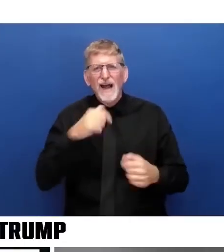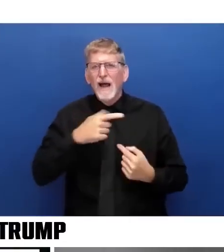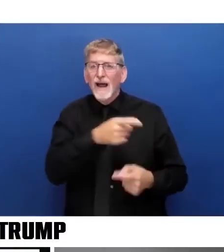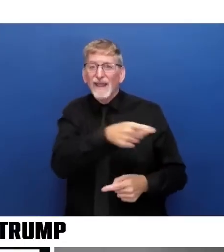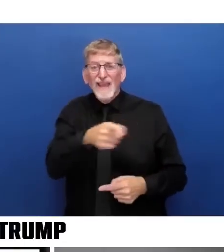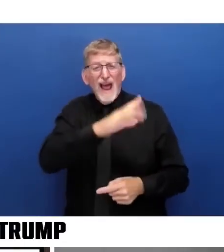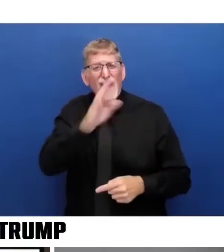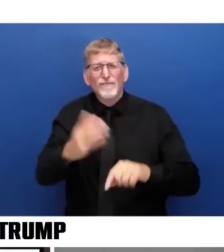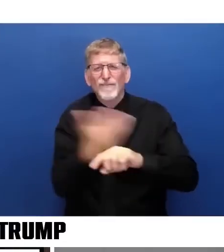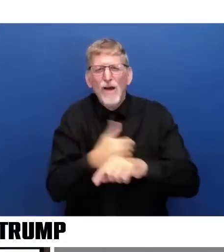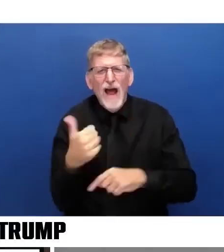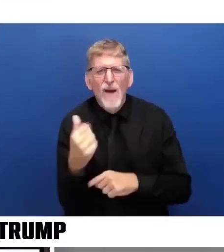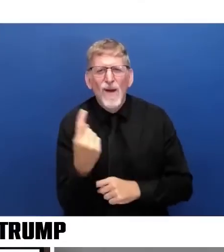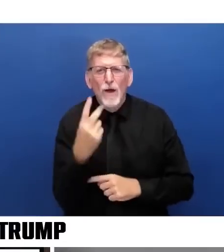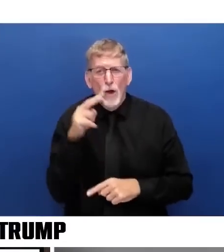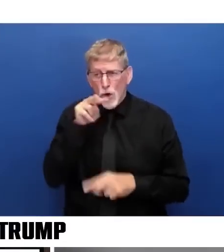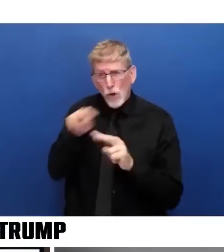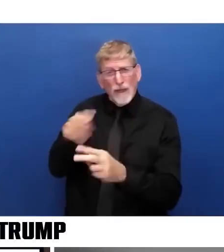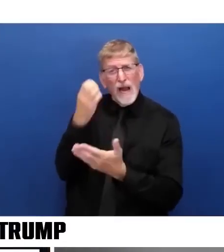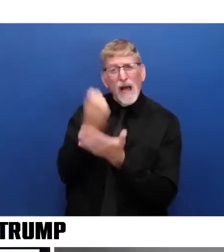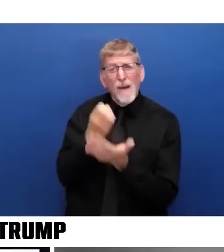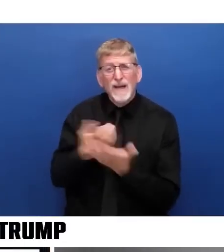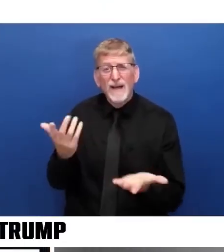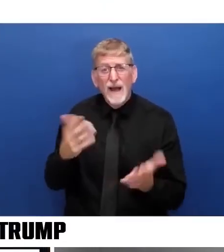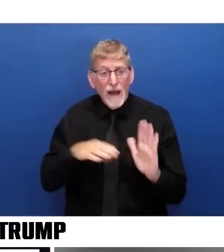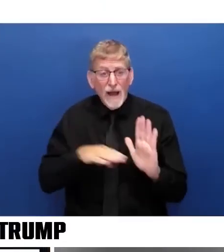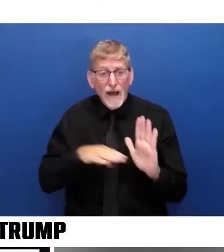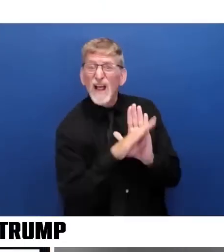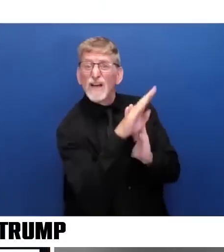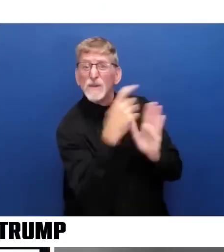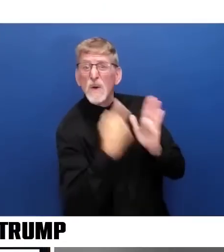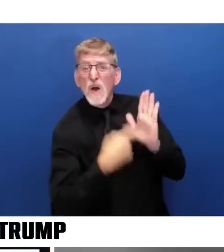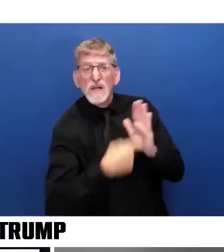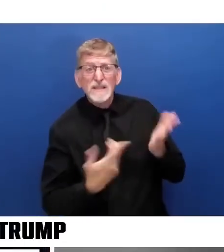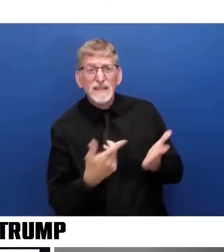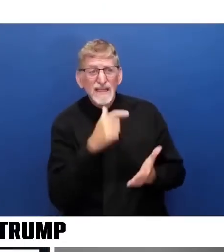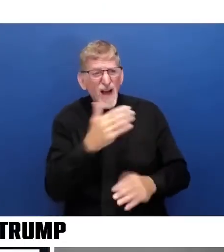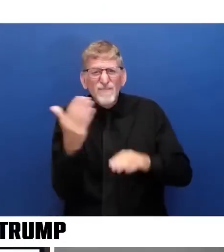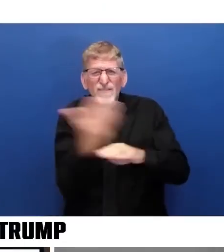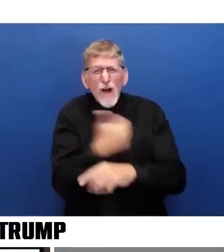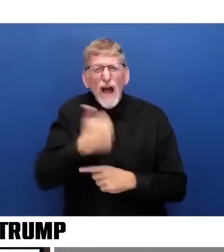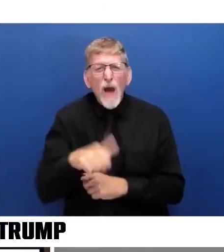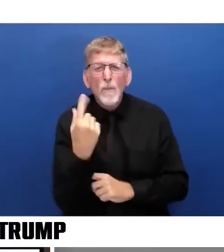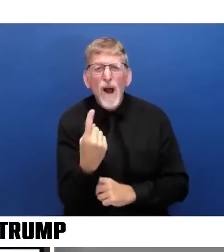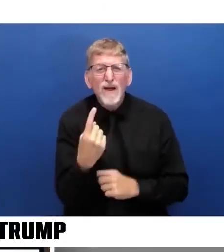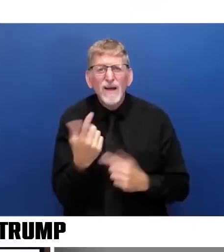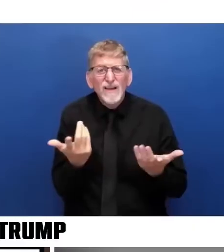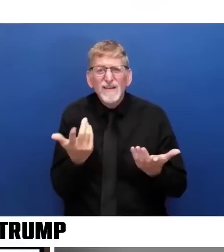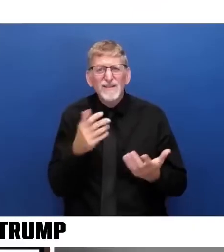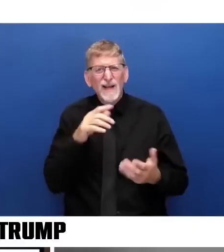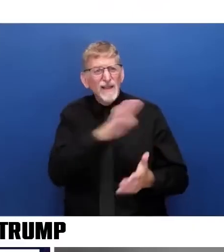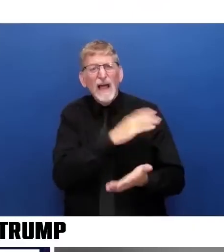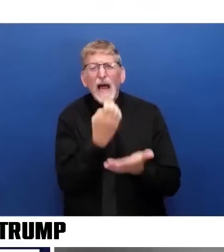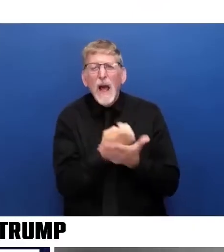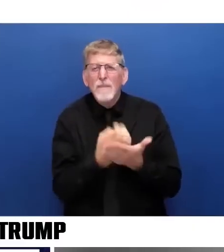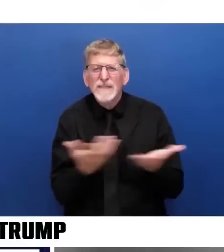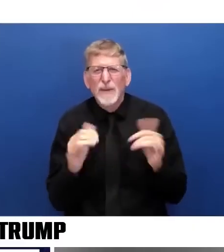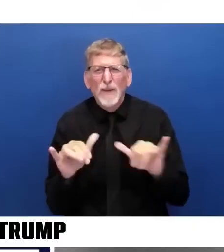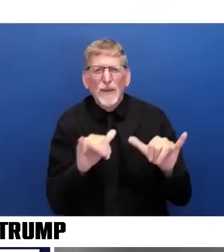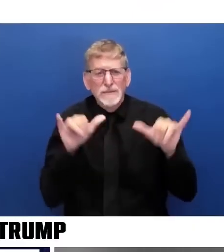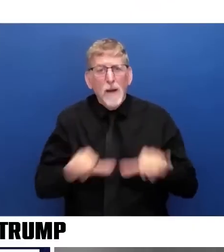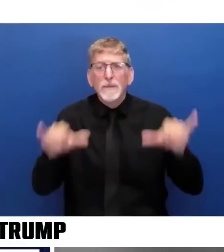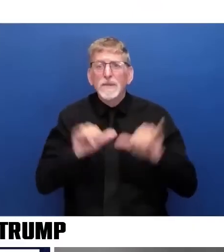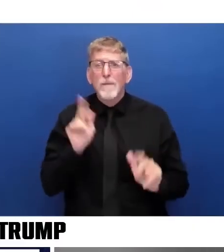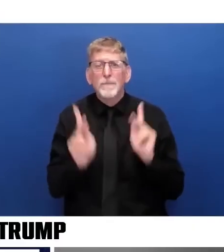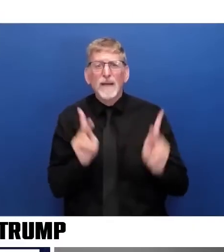the inflation. They didn't fire any of their economists. They have the same people. That's a good way not to have books written about you.